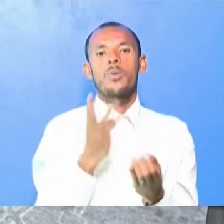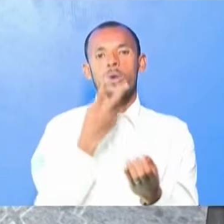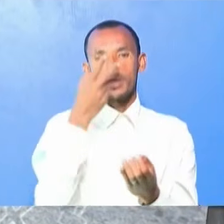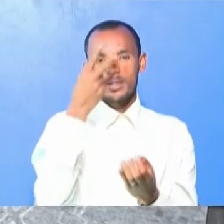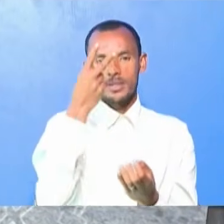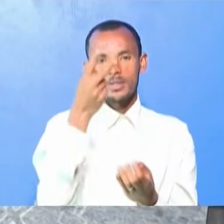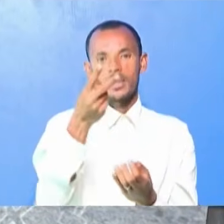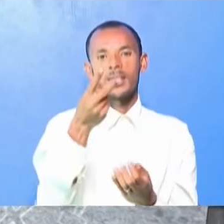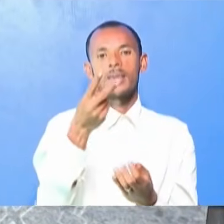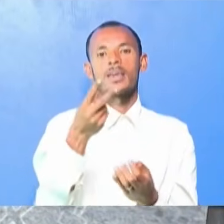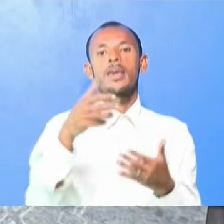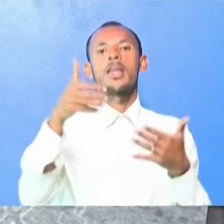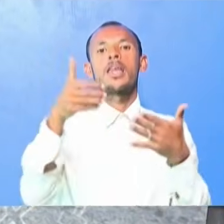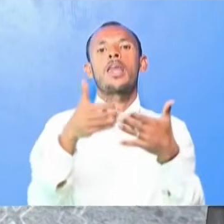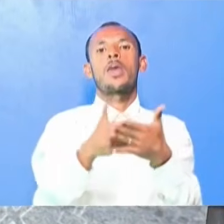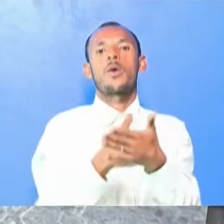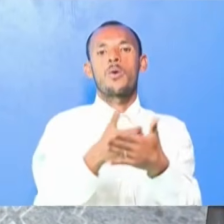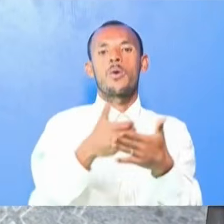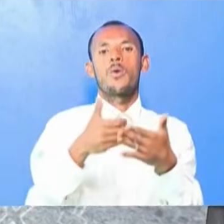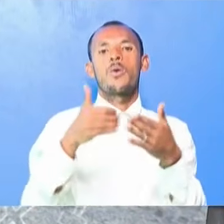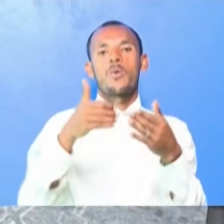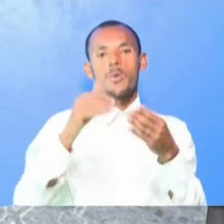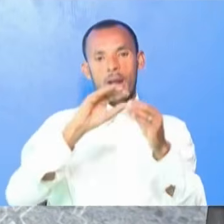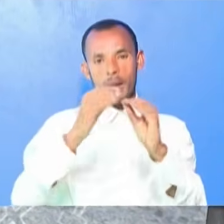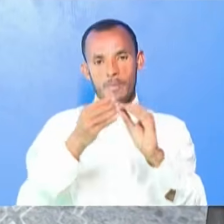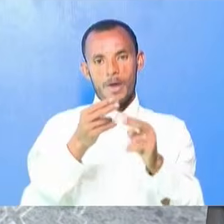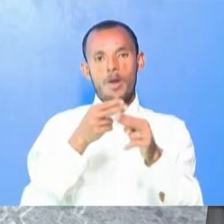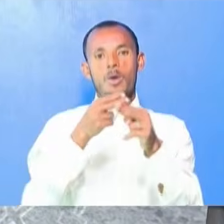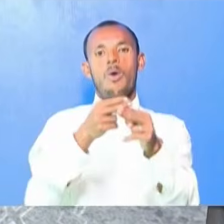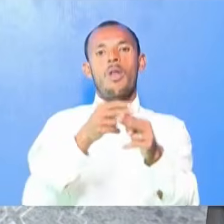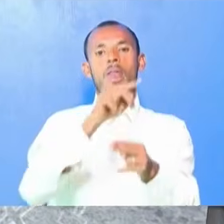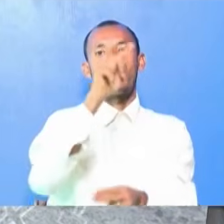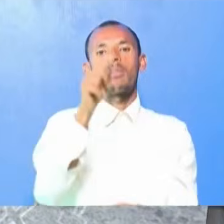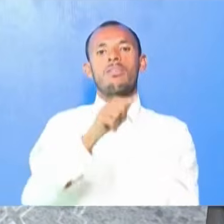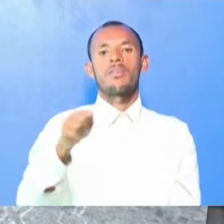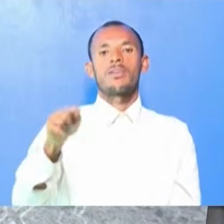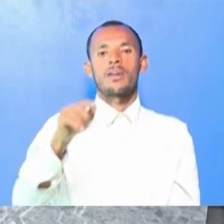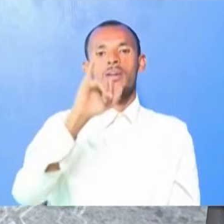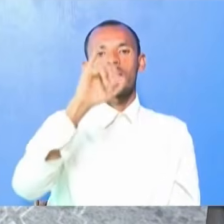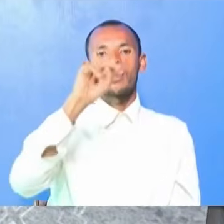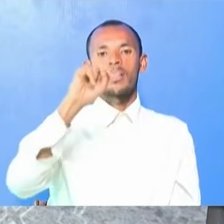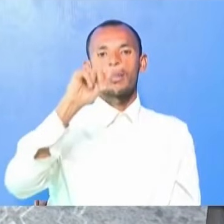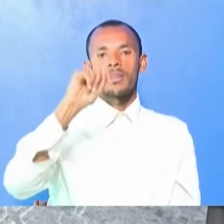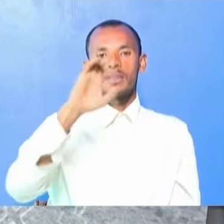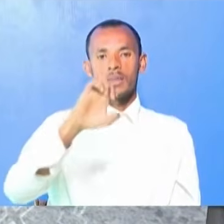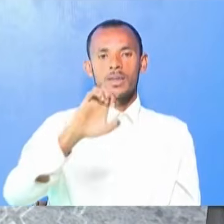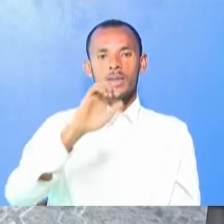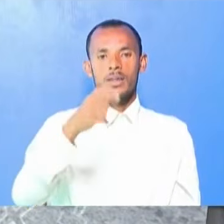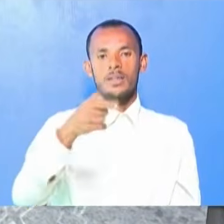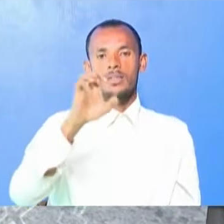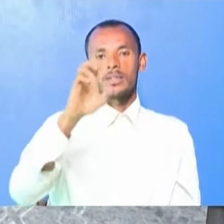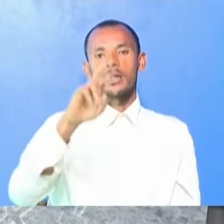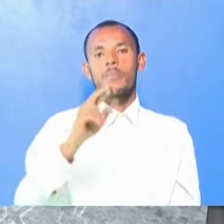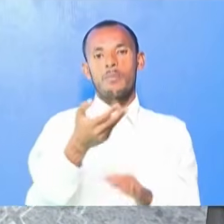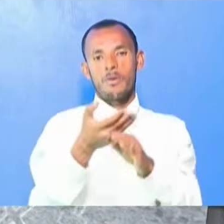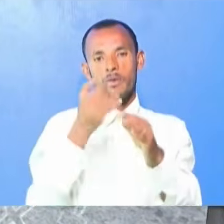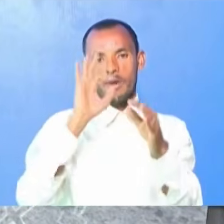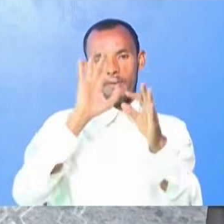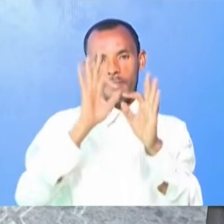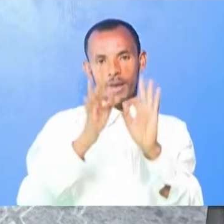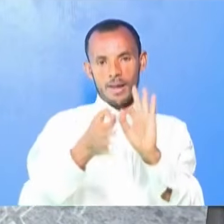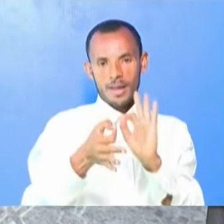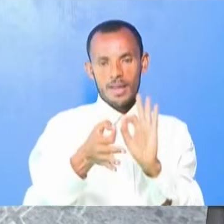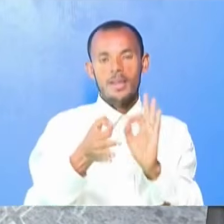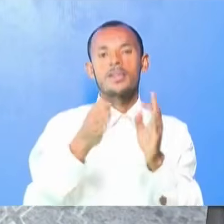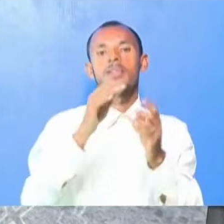see a new number called integer. So before defining integer, let's